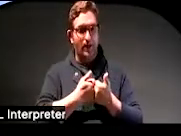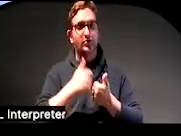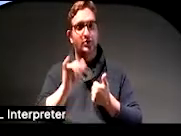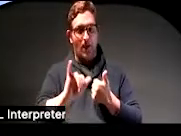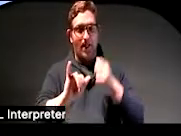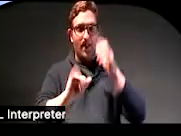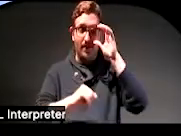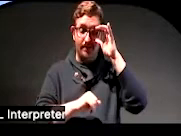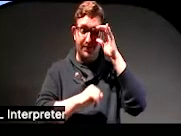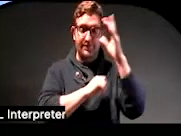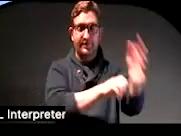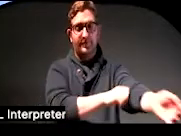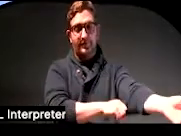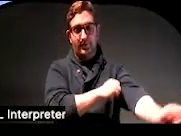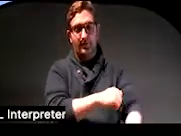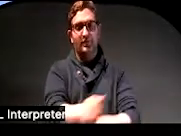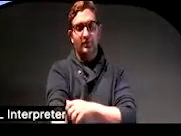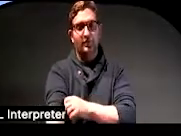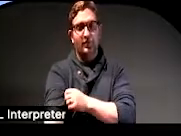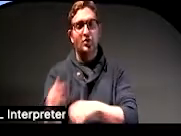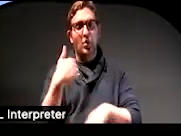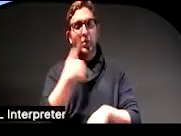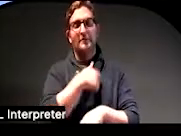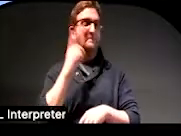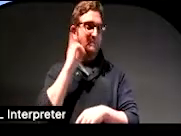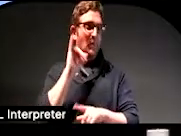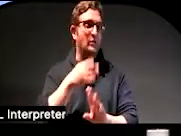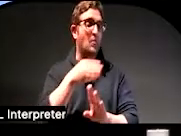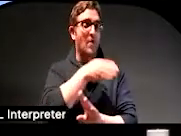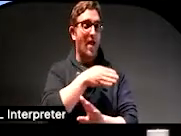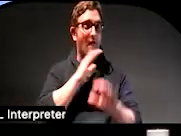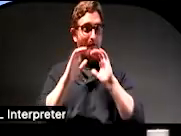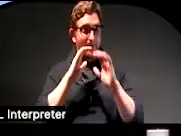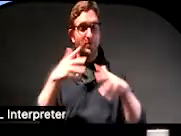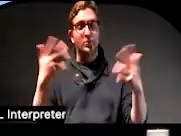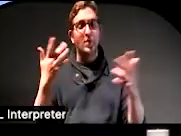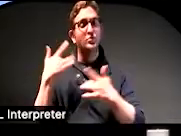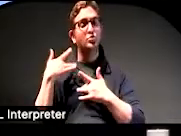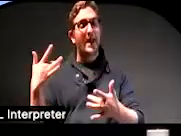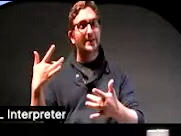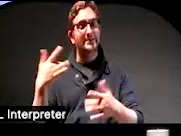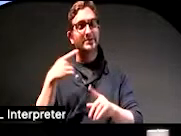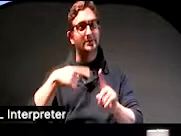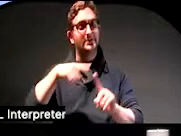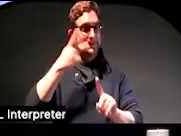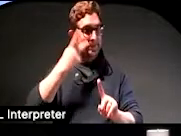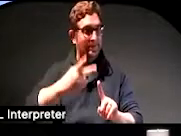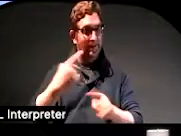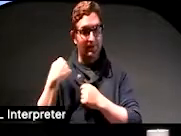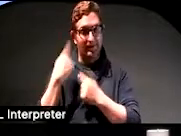well. So as we've heard in these prior conversations, can you talk about the trends that you are seeing